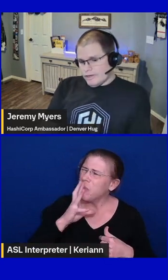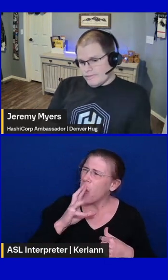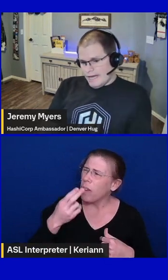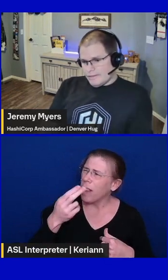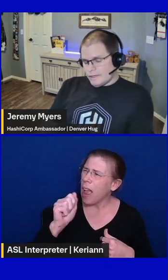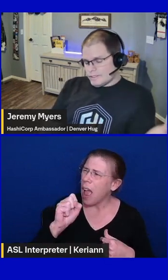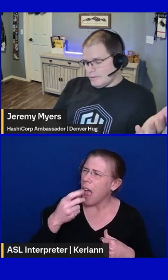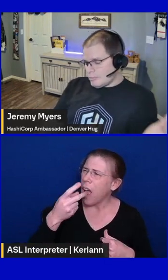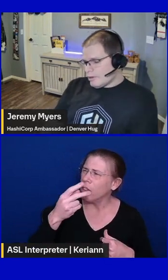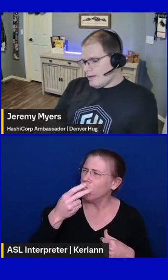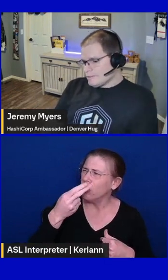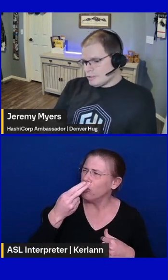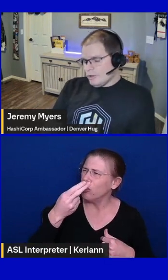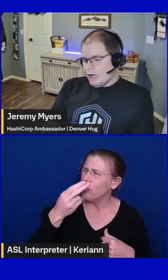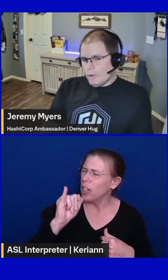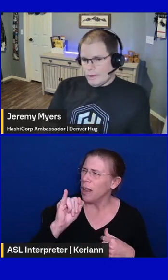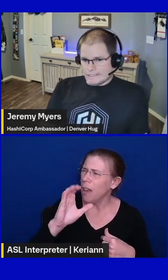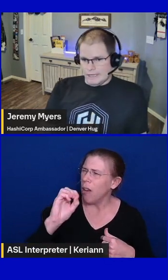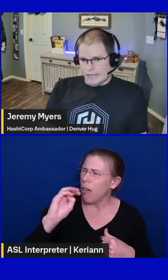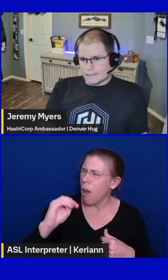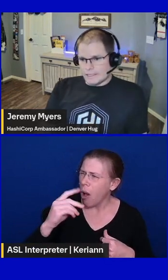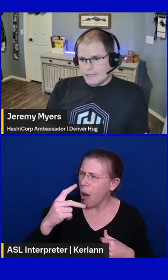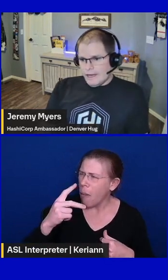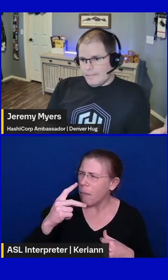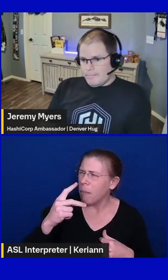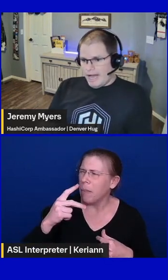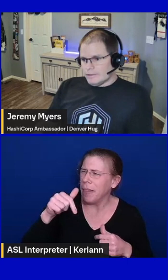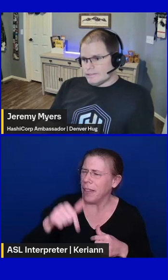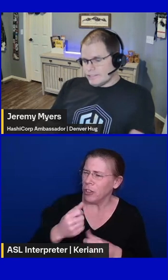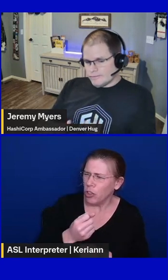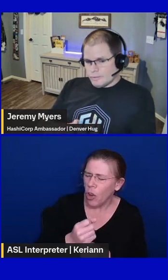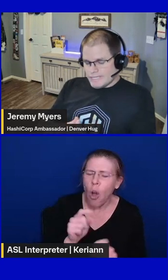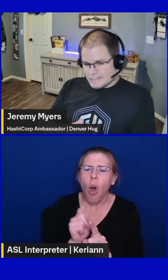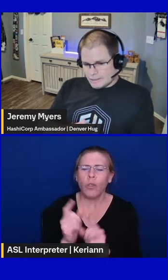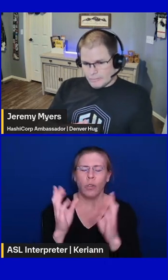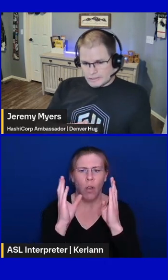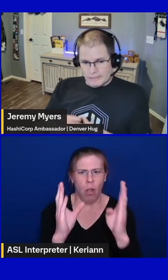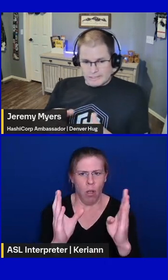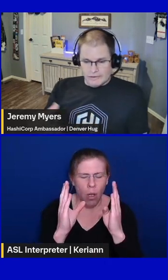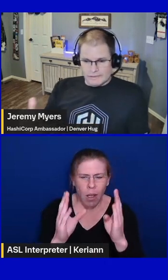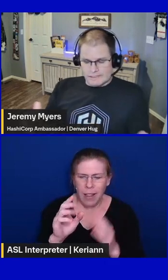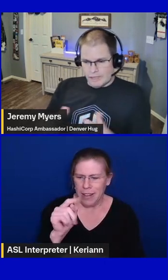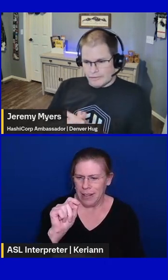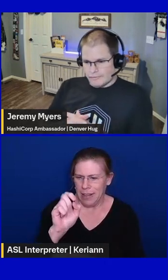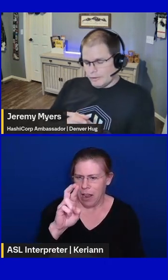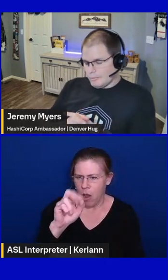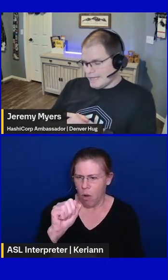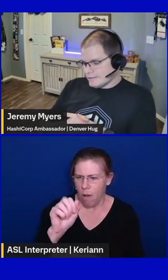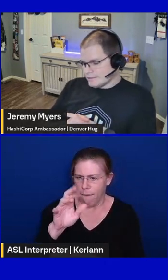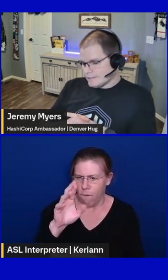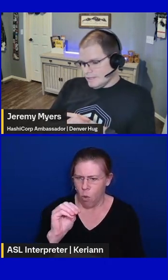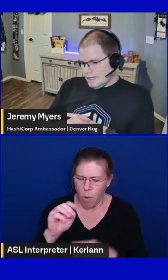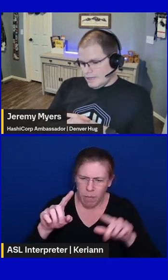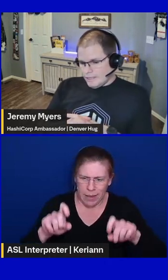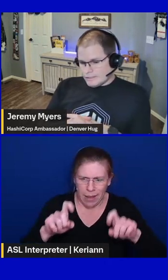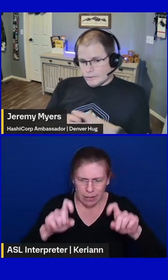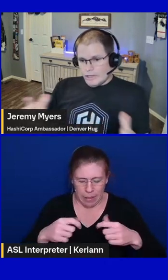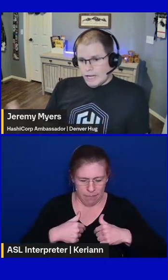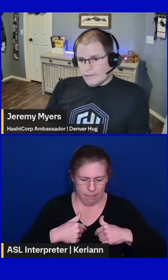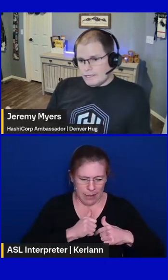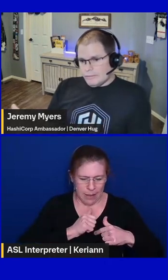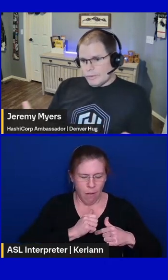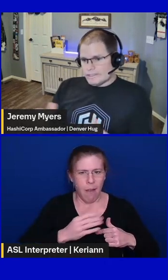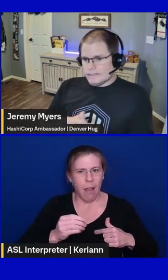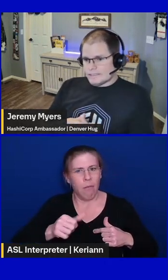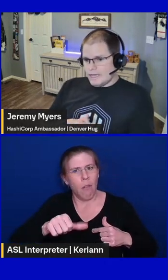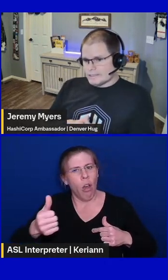And as part of that, there was an impromptu hallway talk about Terraform testing amongst myself and some other fellow ambassadors. And so a lot of